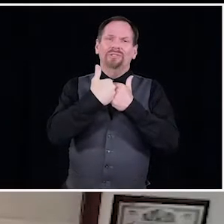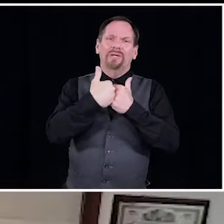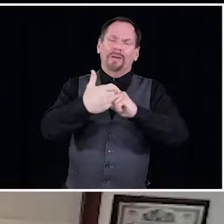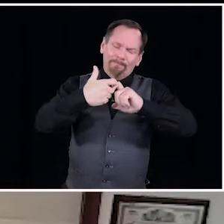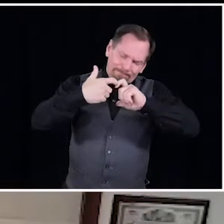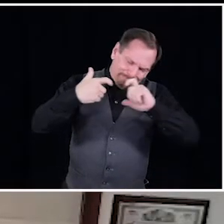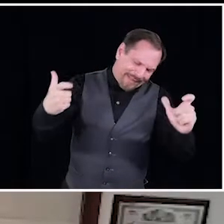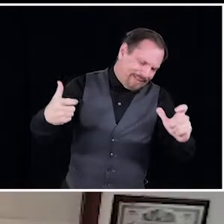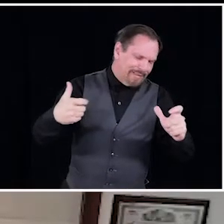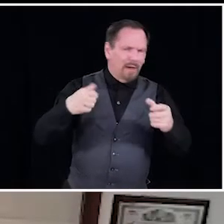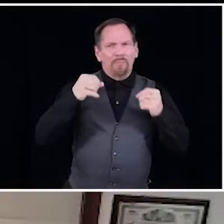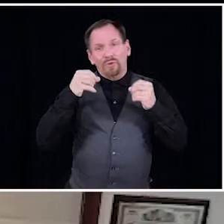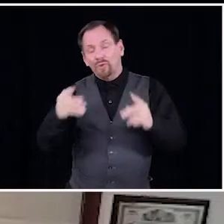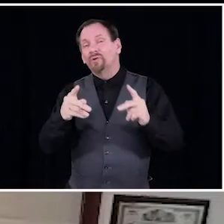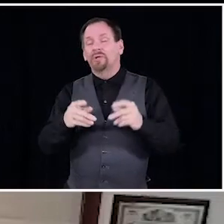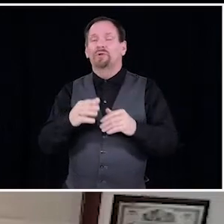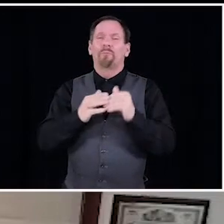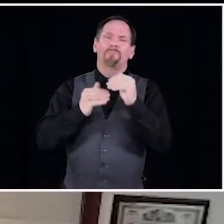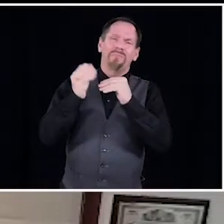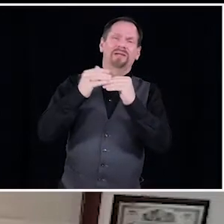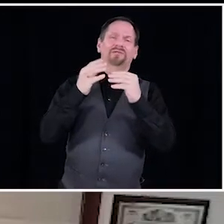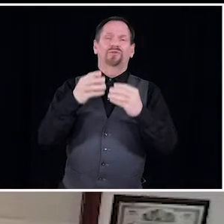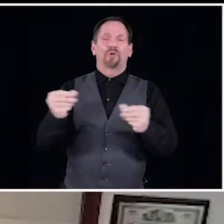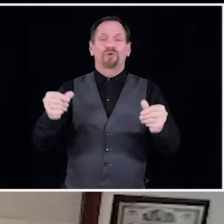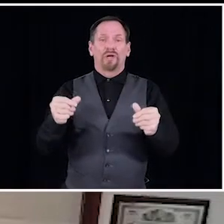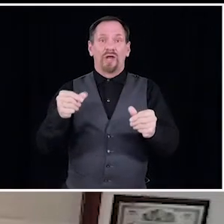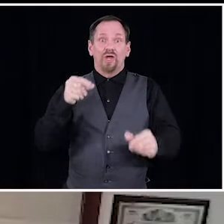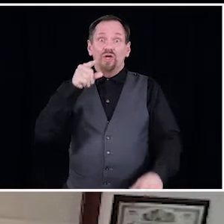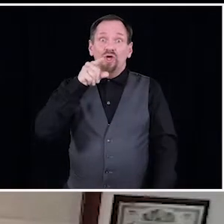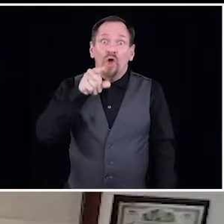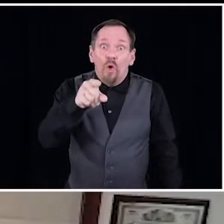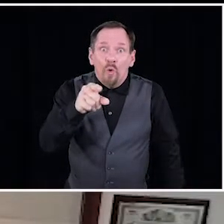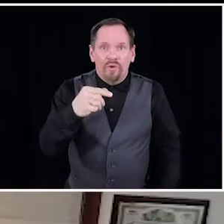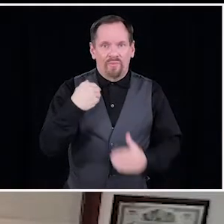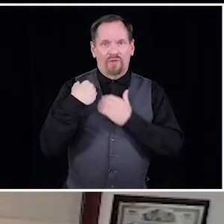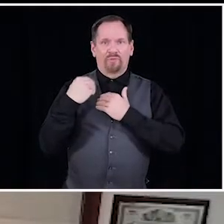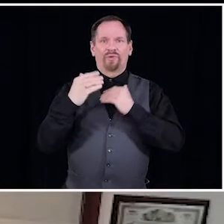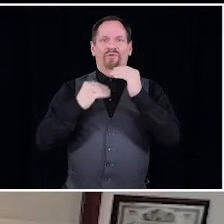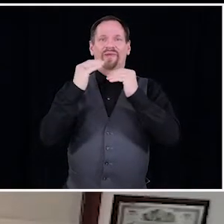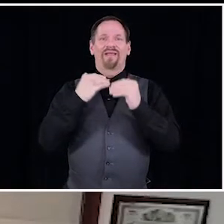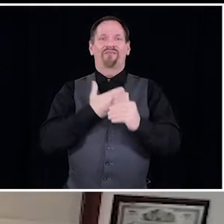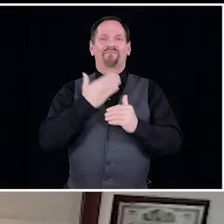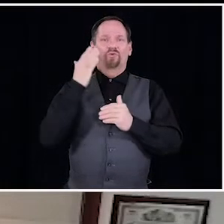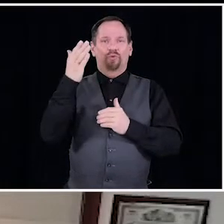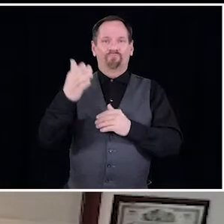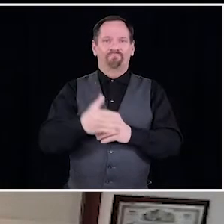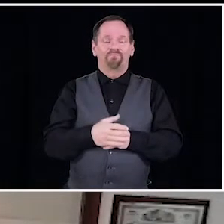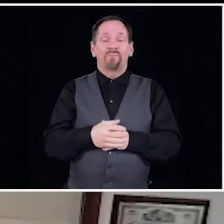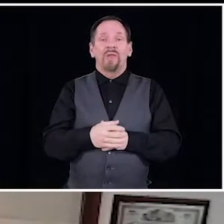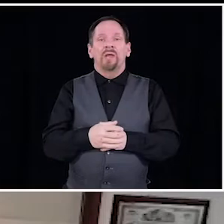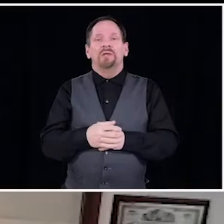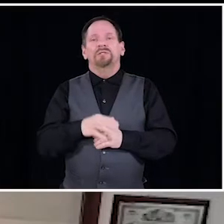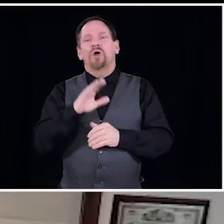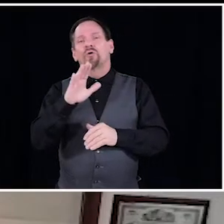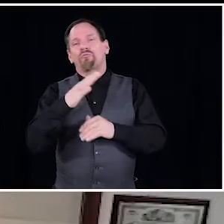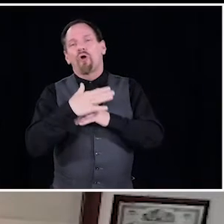to build solutions to meet those challenges. You are going to build our future. So here's your call to